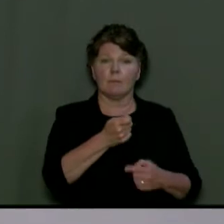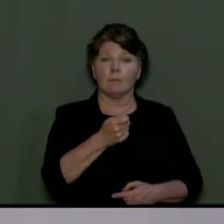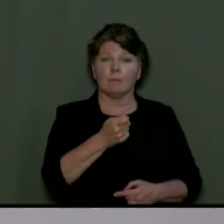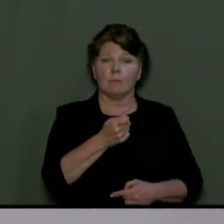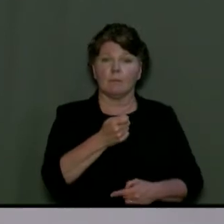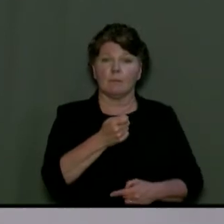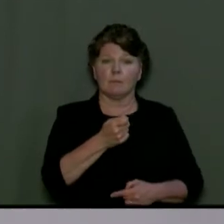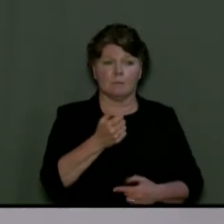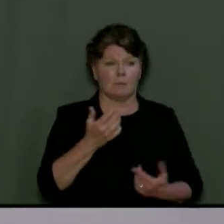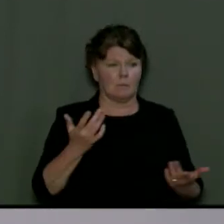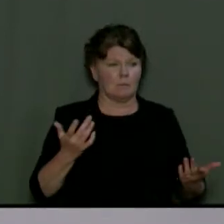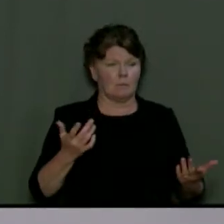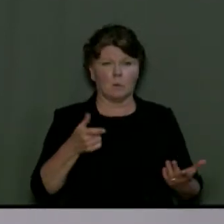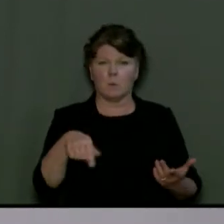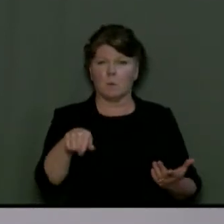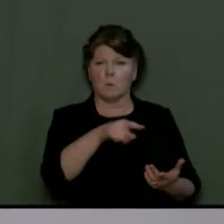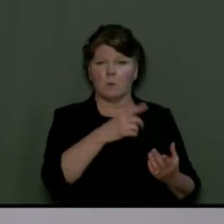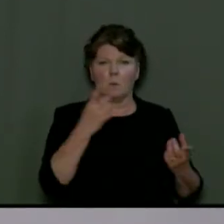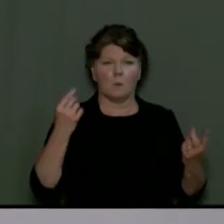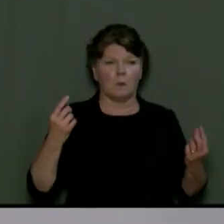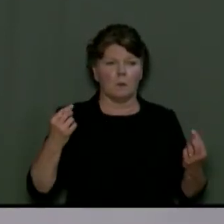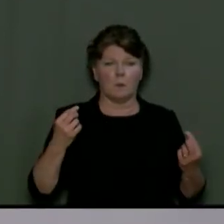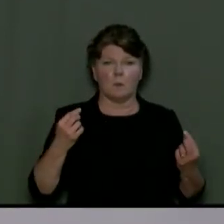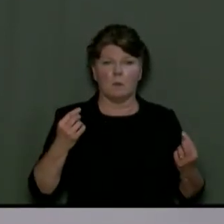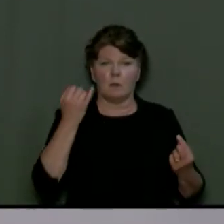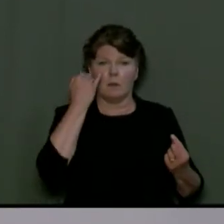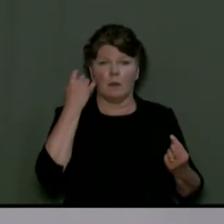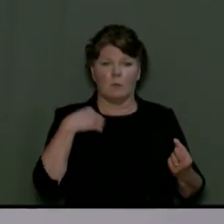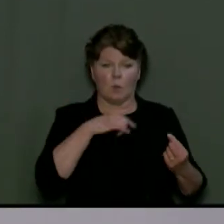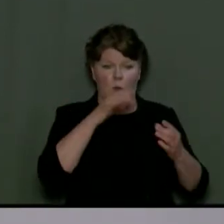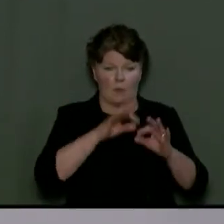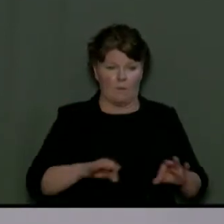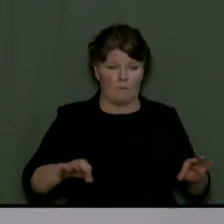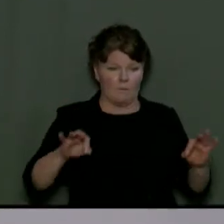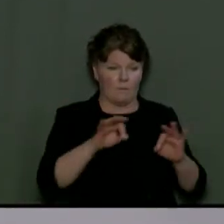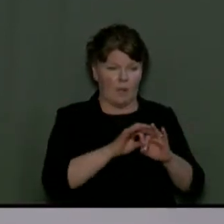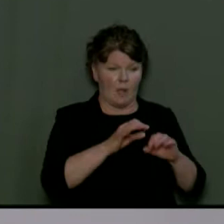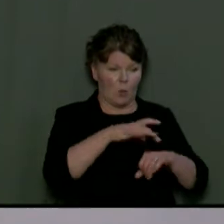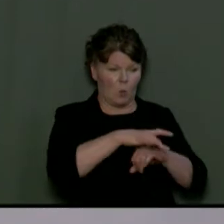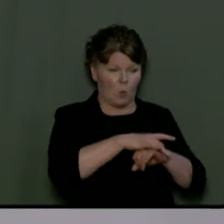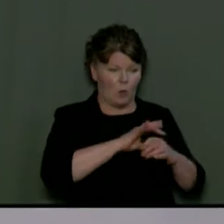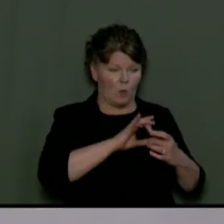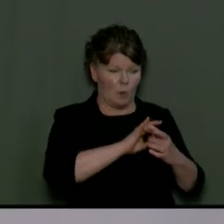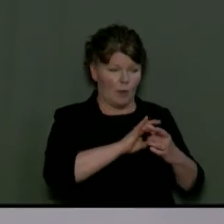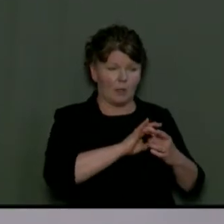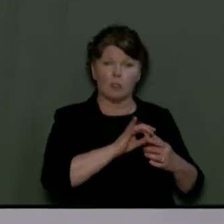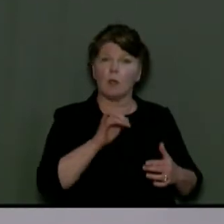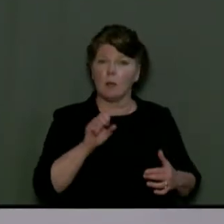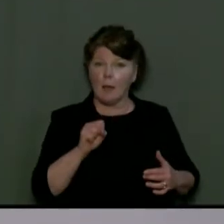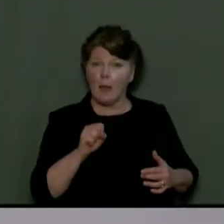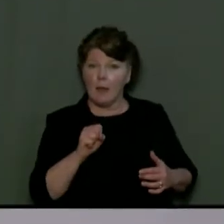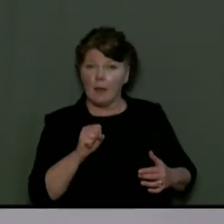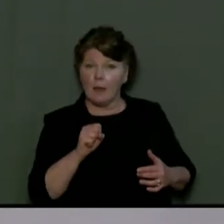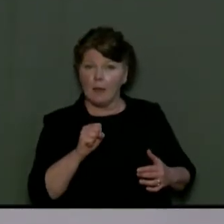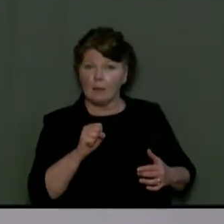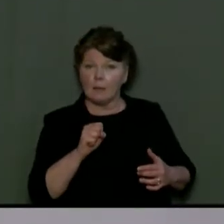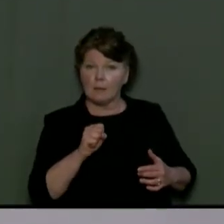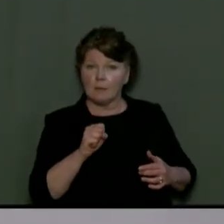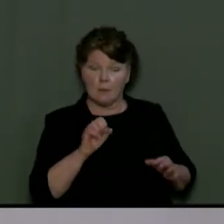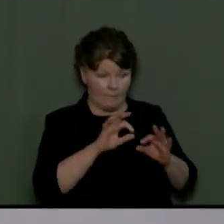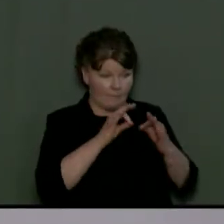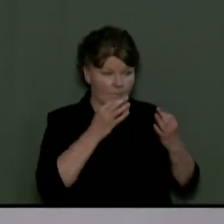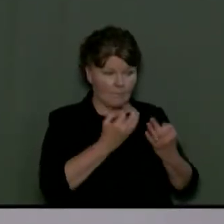What are we doing if we value these earthly relationships? Yes, even